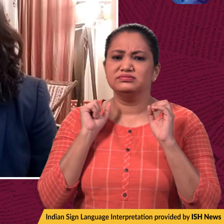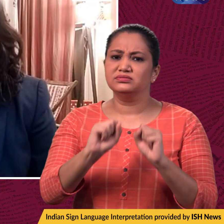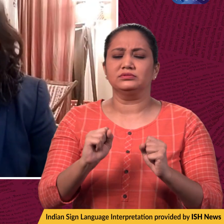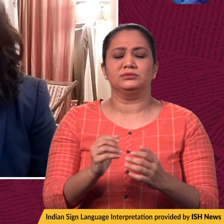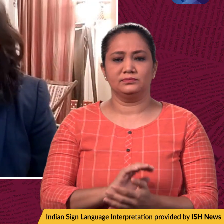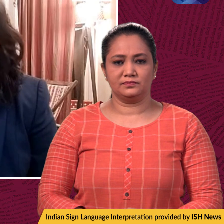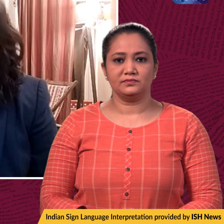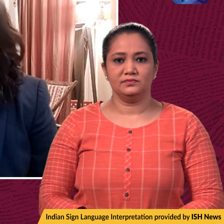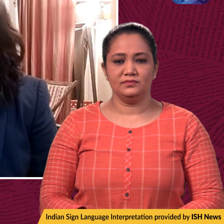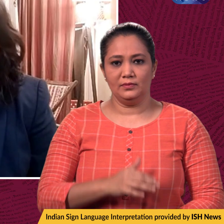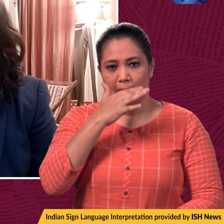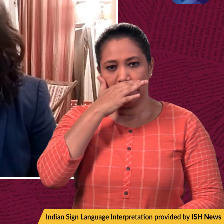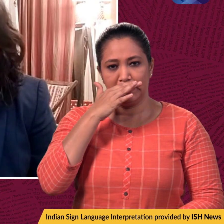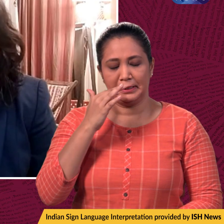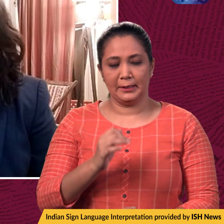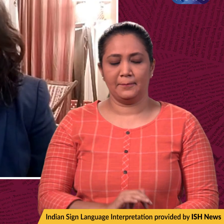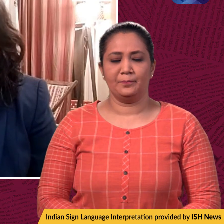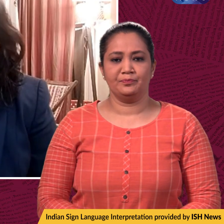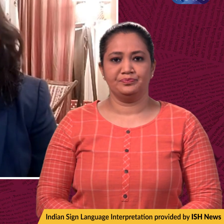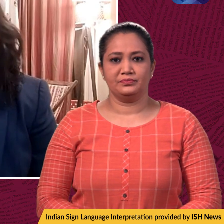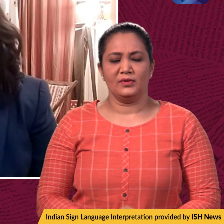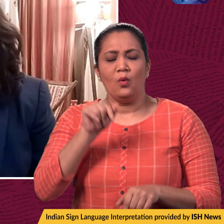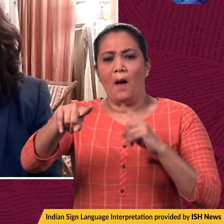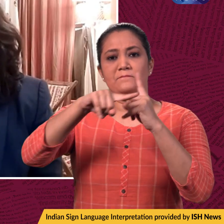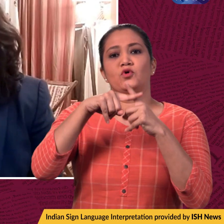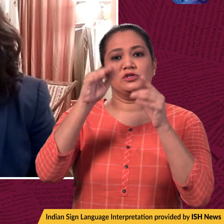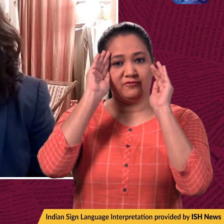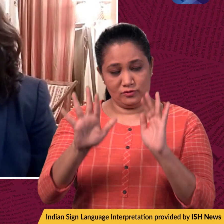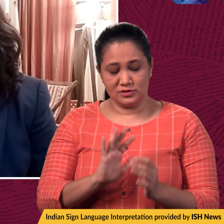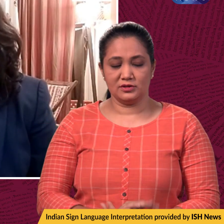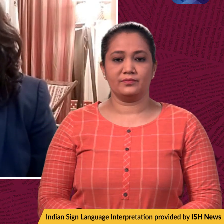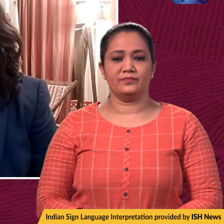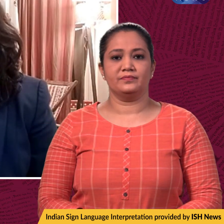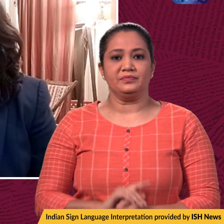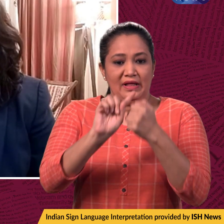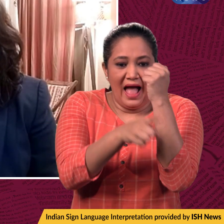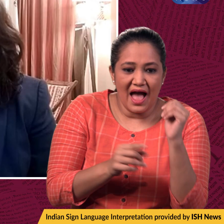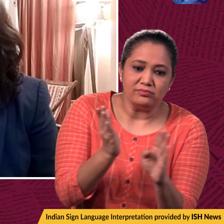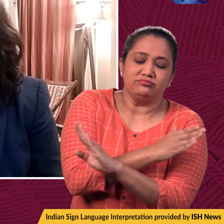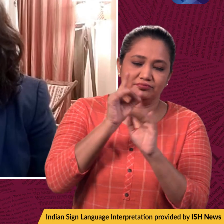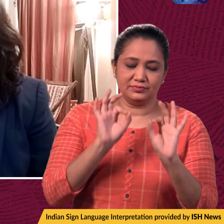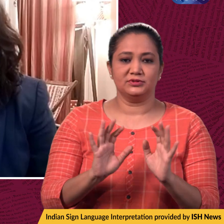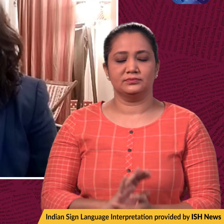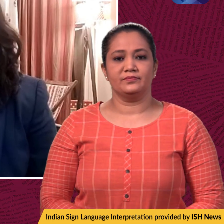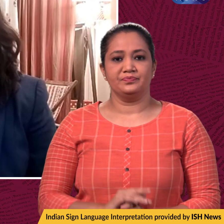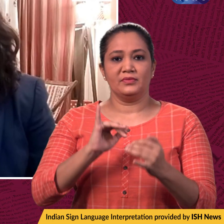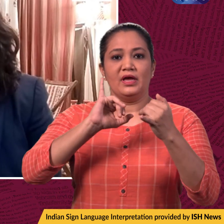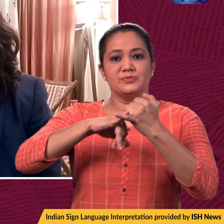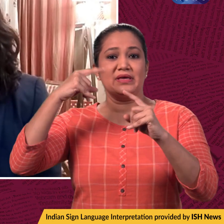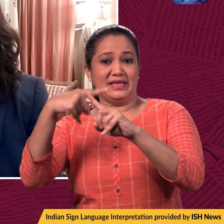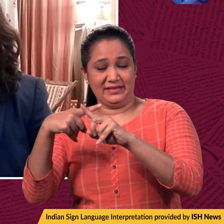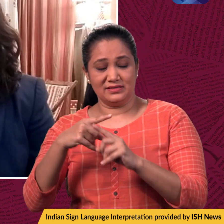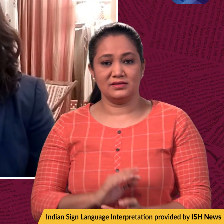crisis that's hit the country. One piece of good news before we wrap things up here on this bulletin: